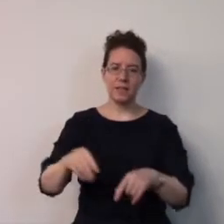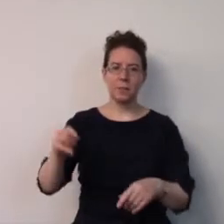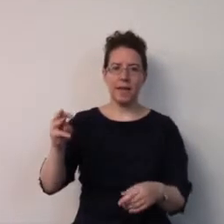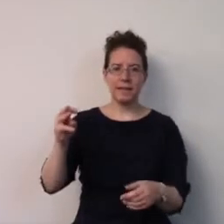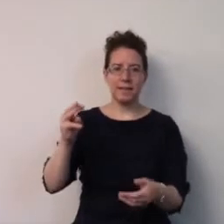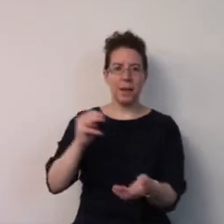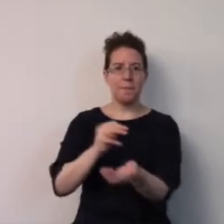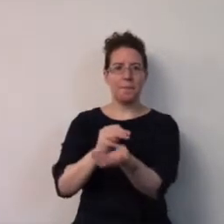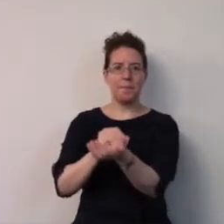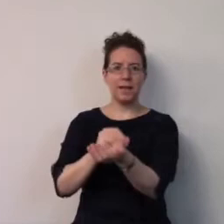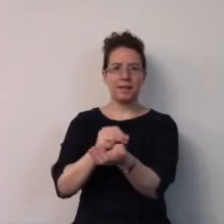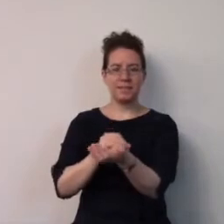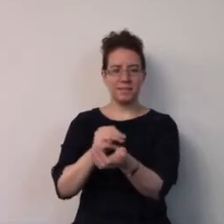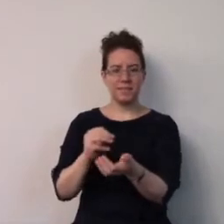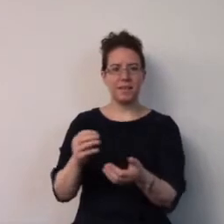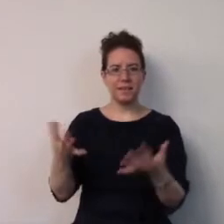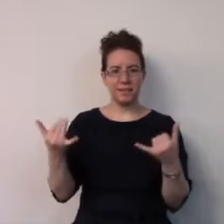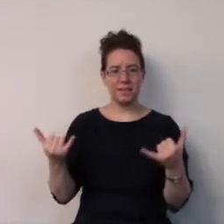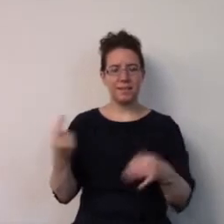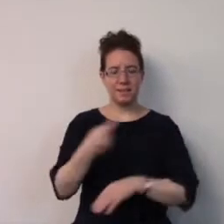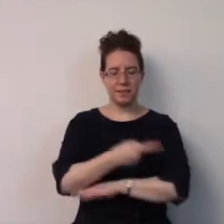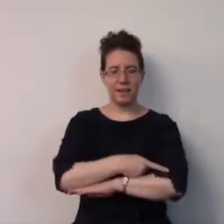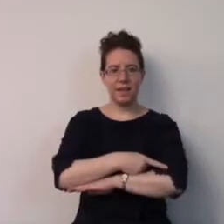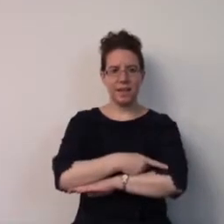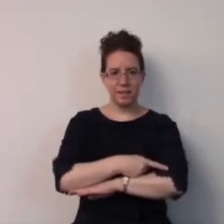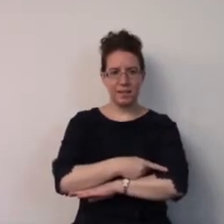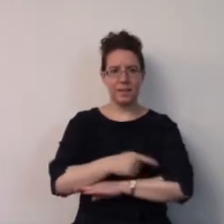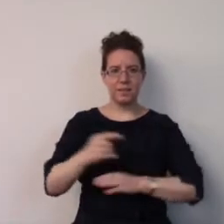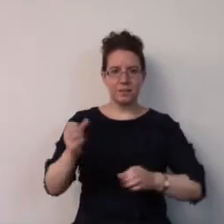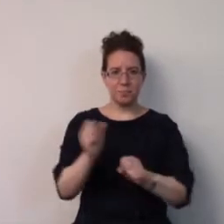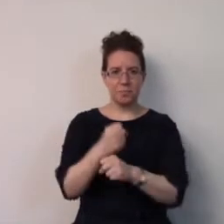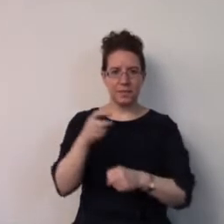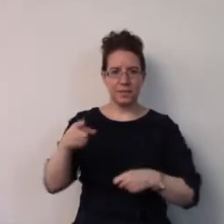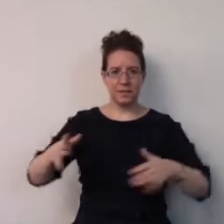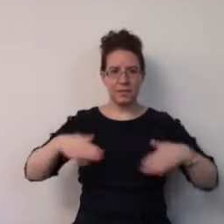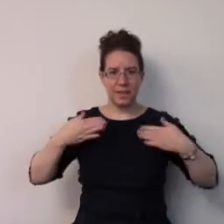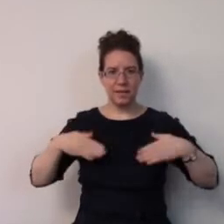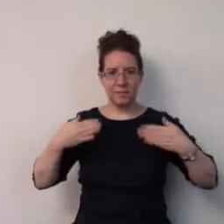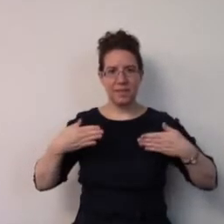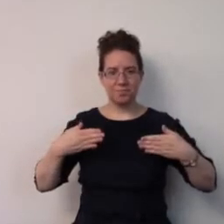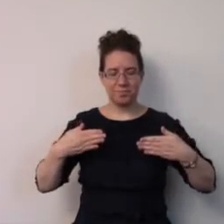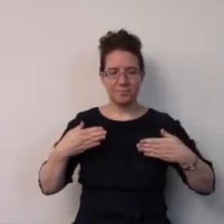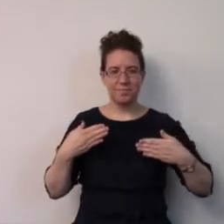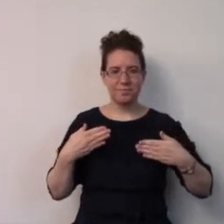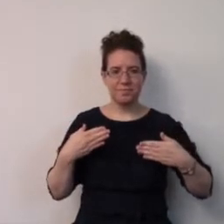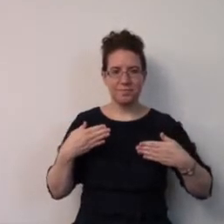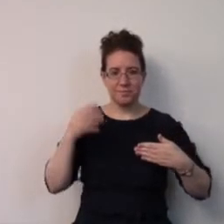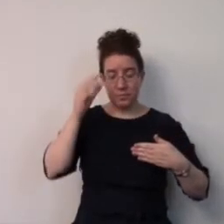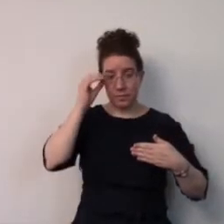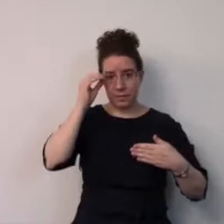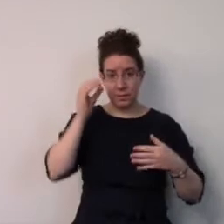up. If you're not smiling yet, what's wrong? Hallelujah. I mean,